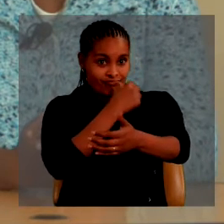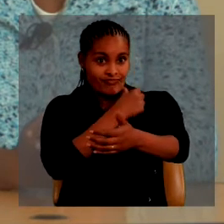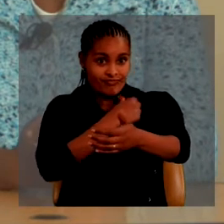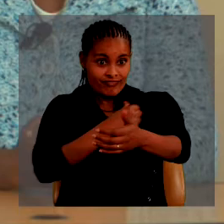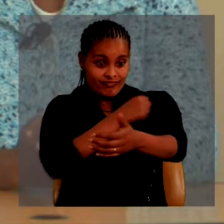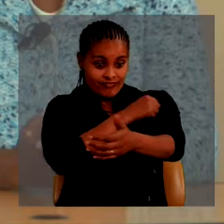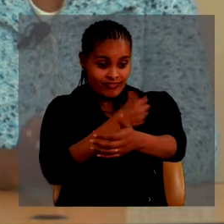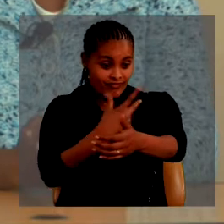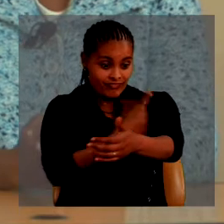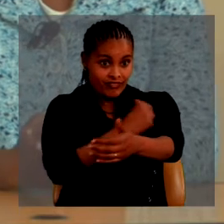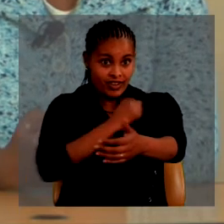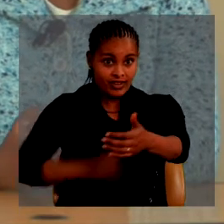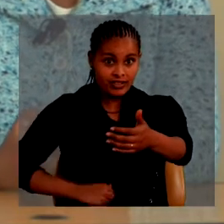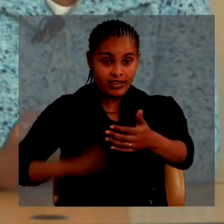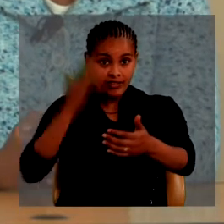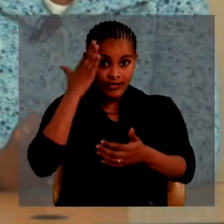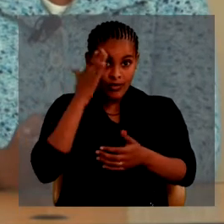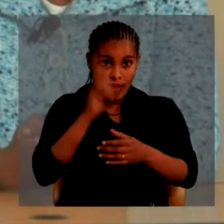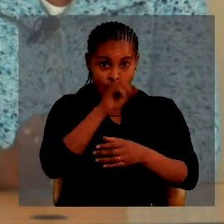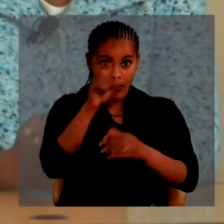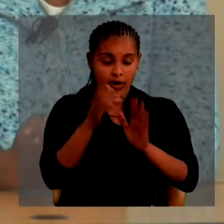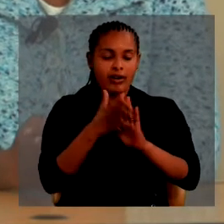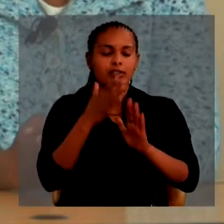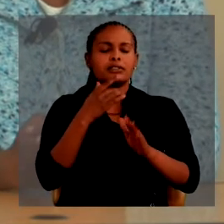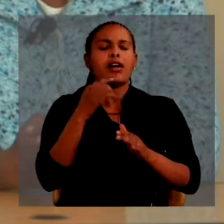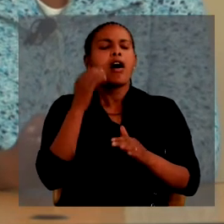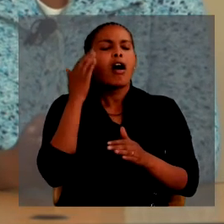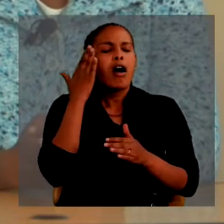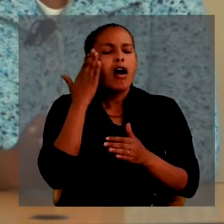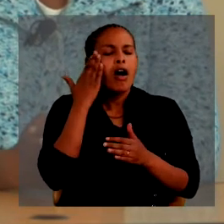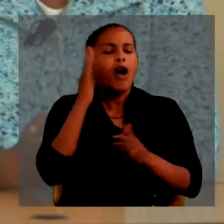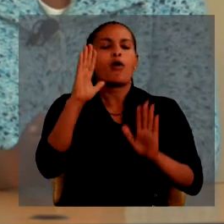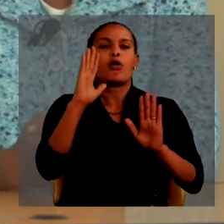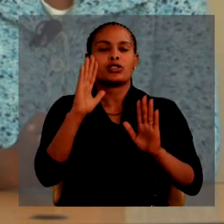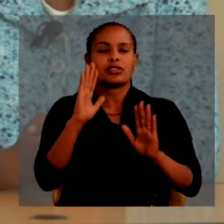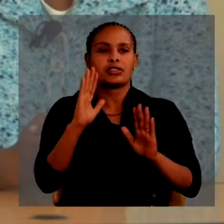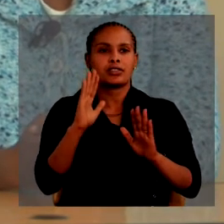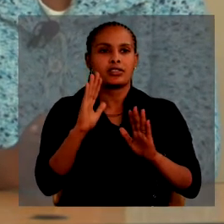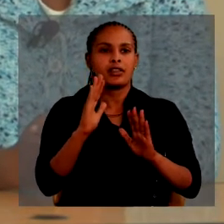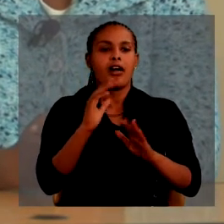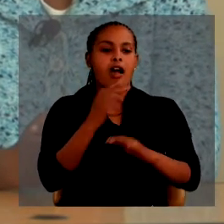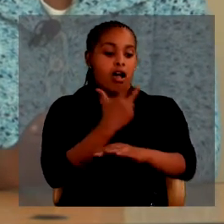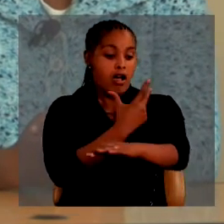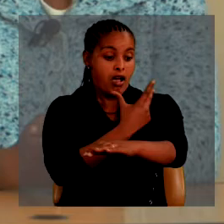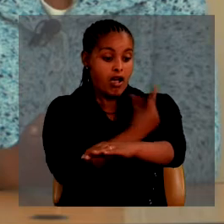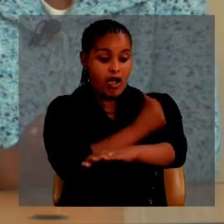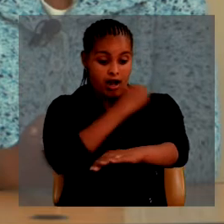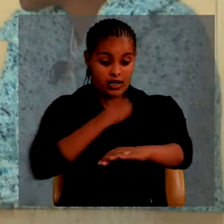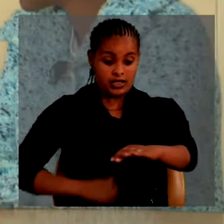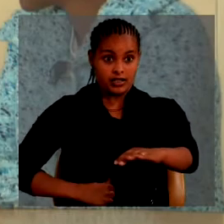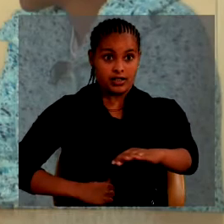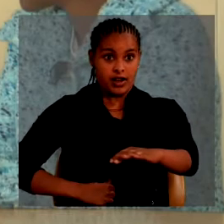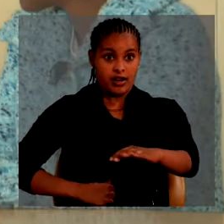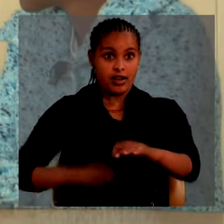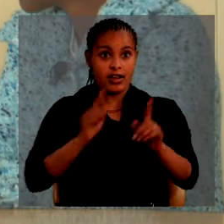you know what anesthesia means? Yeah. It makes you unconscious. Anesthesia is administered